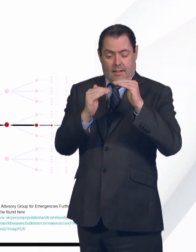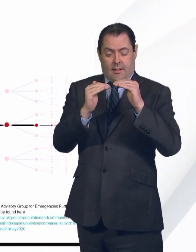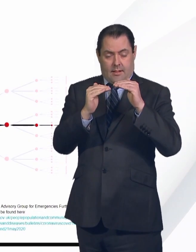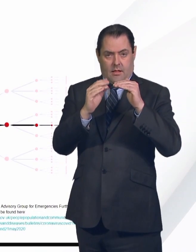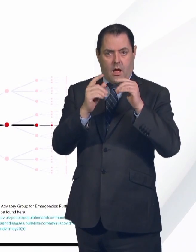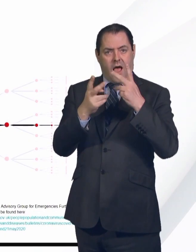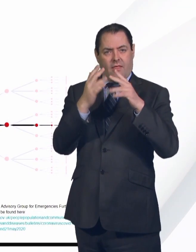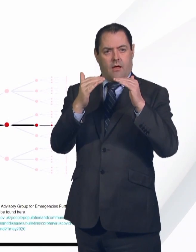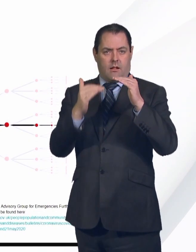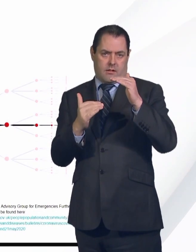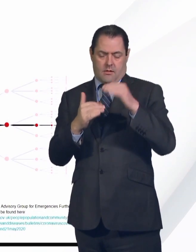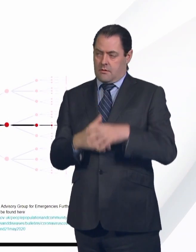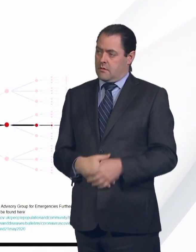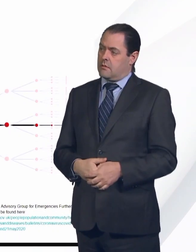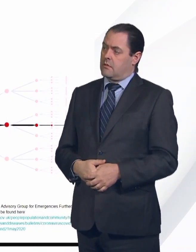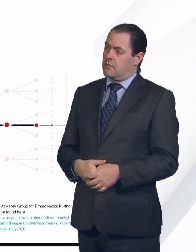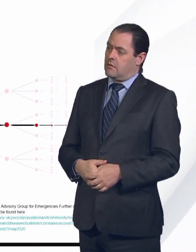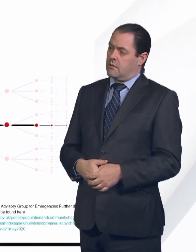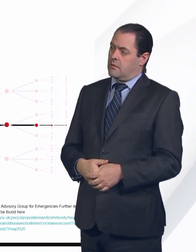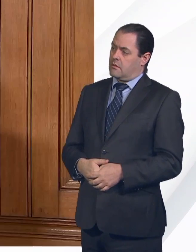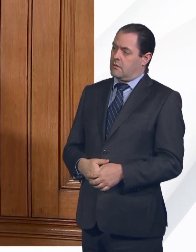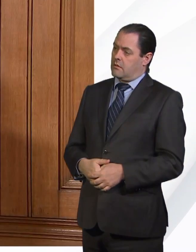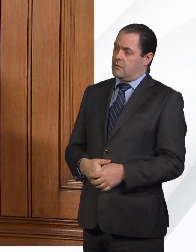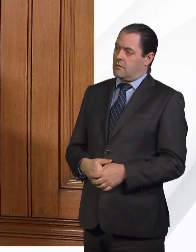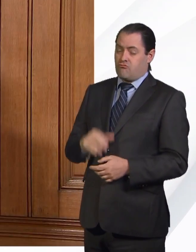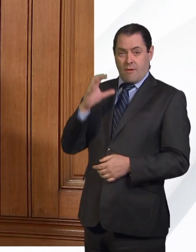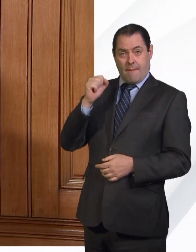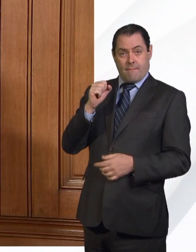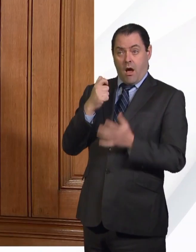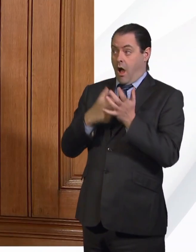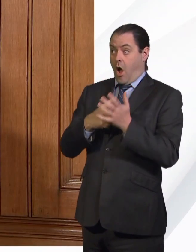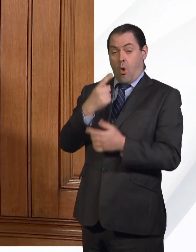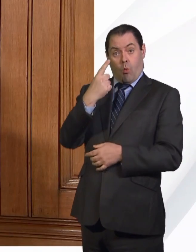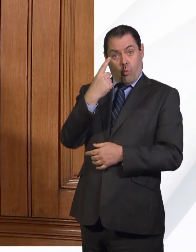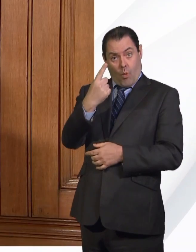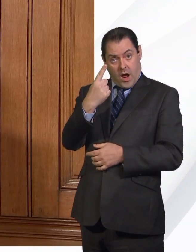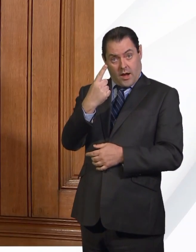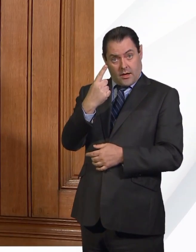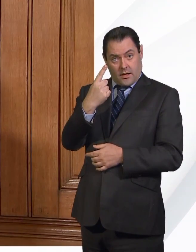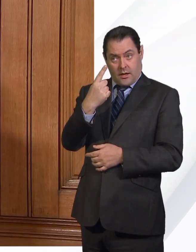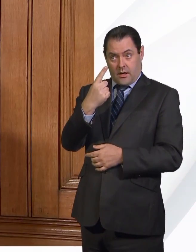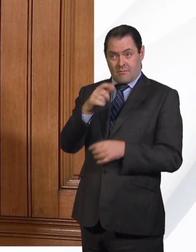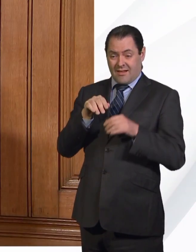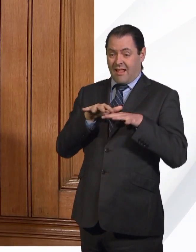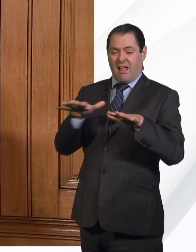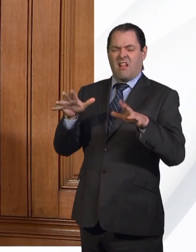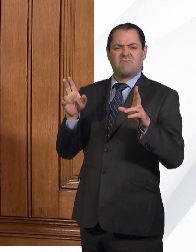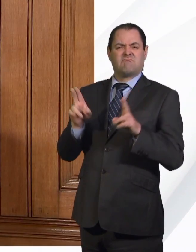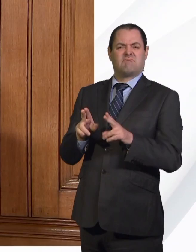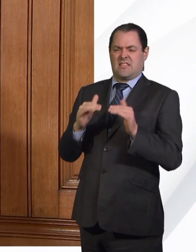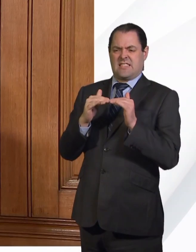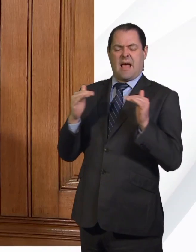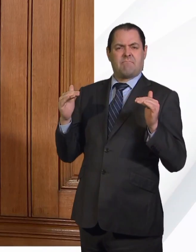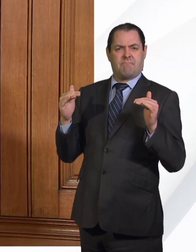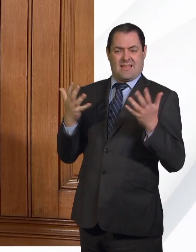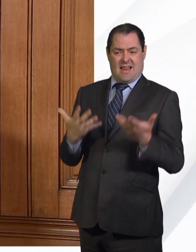to remind you of what that means, if the R is at 1, it means that the epidemic stays at the same level